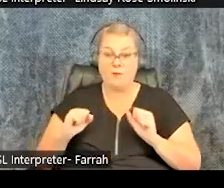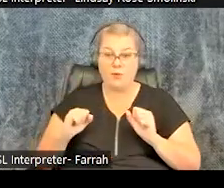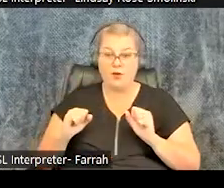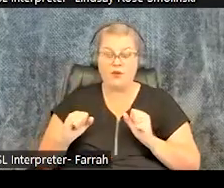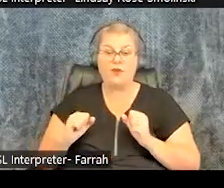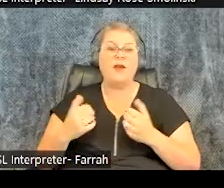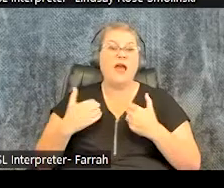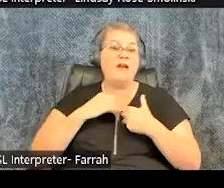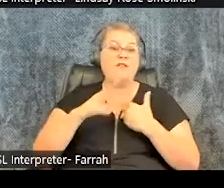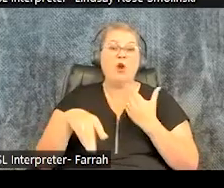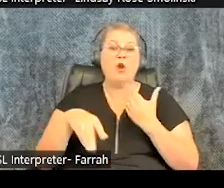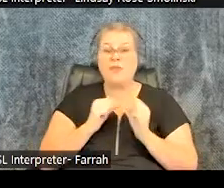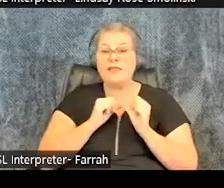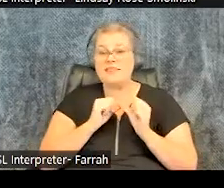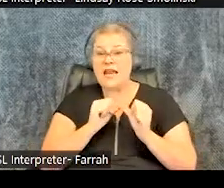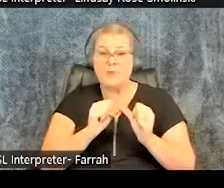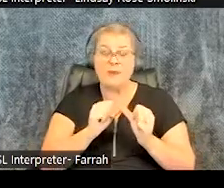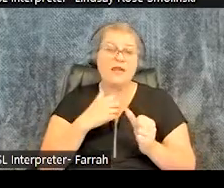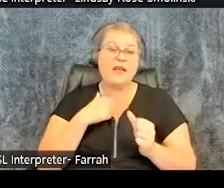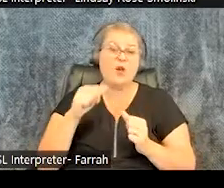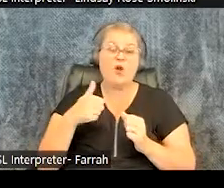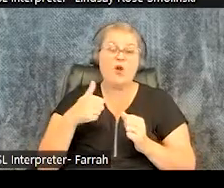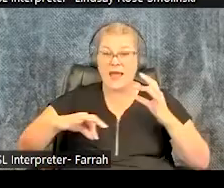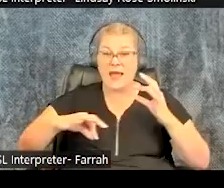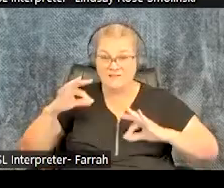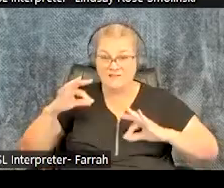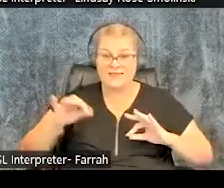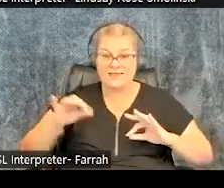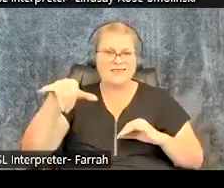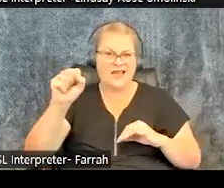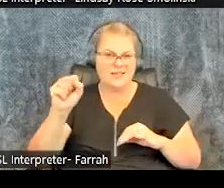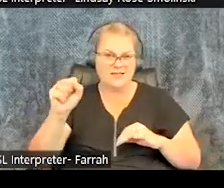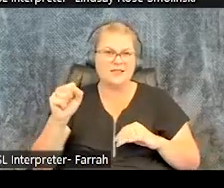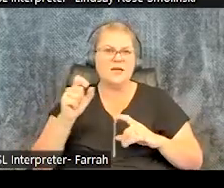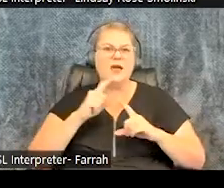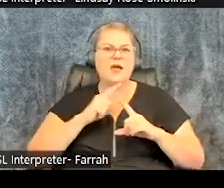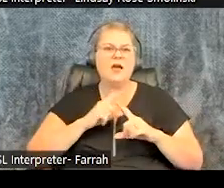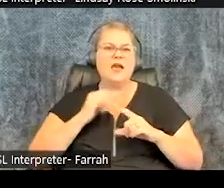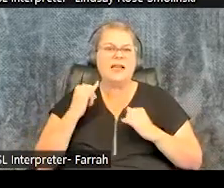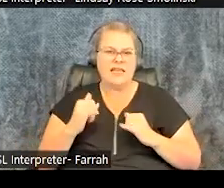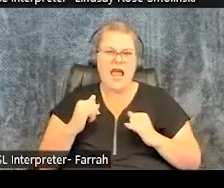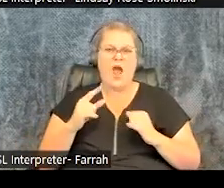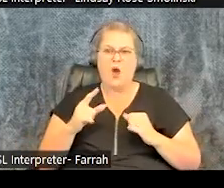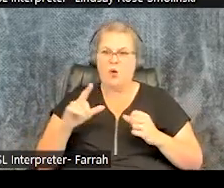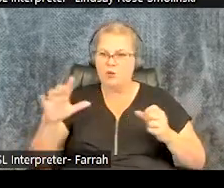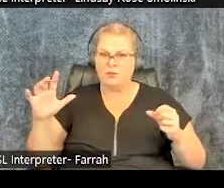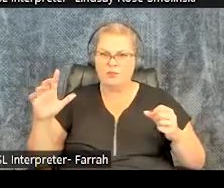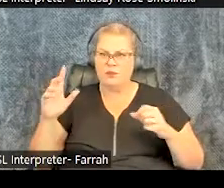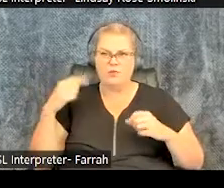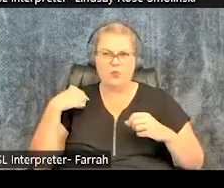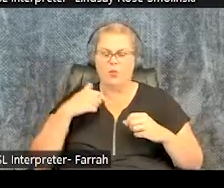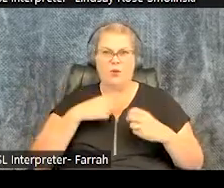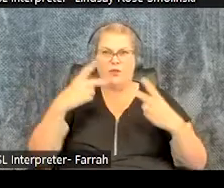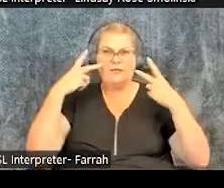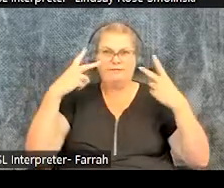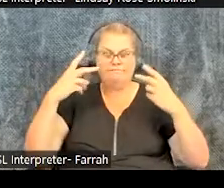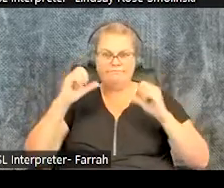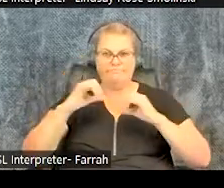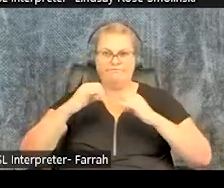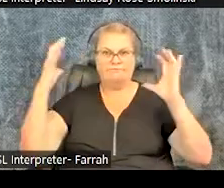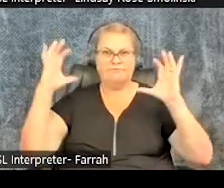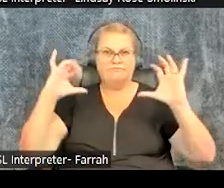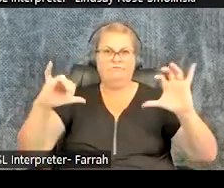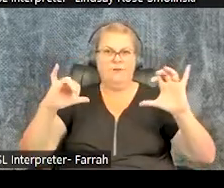the sustainability and all the other benefits, those are now coming into full view. So Coca-Cola invested